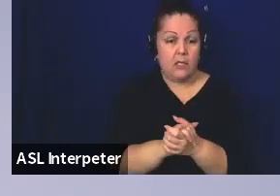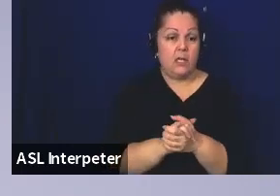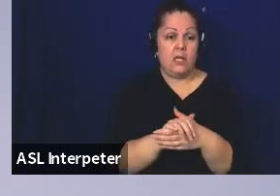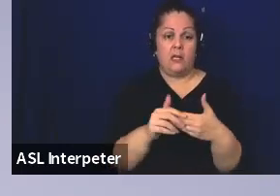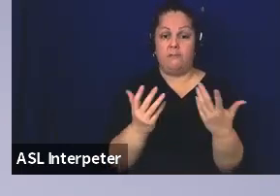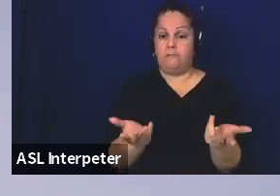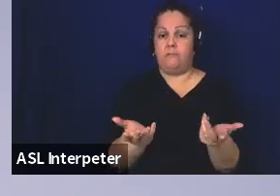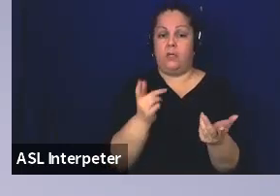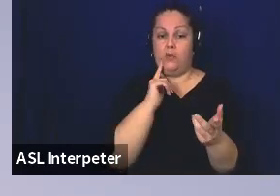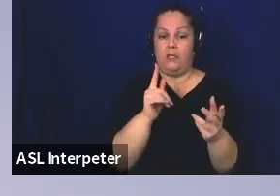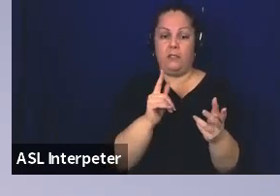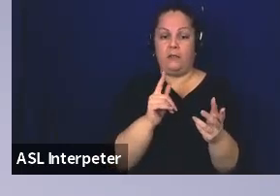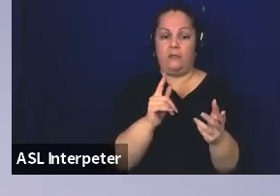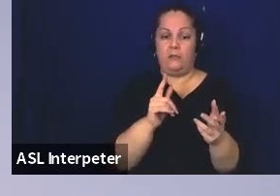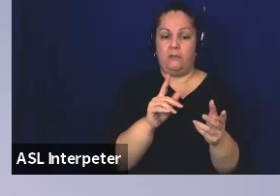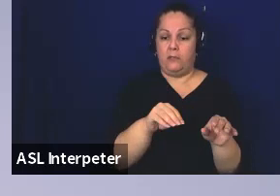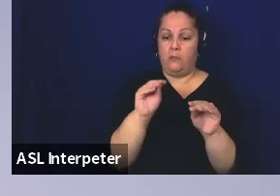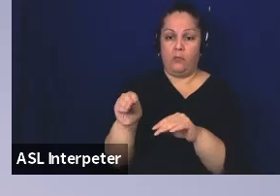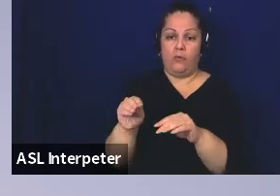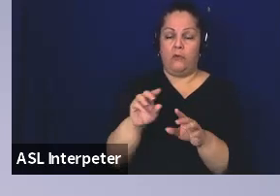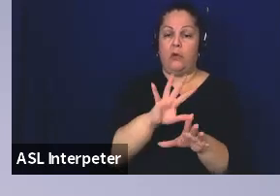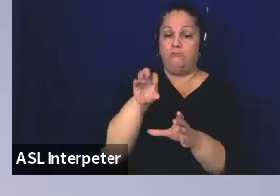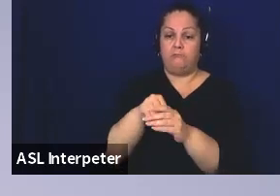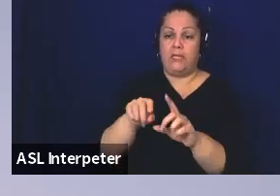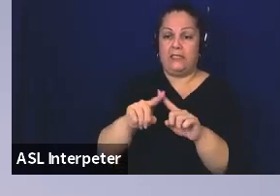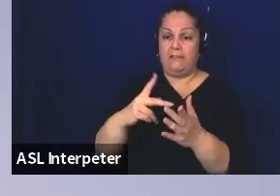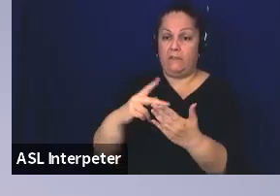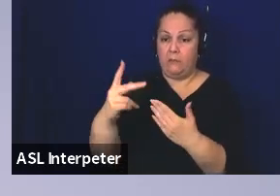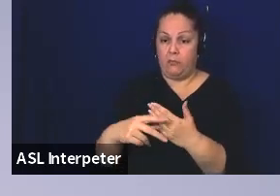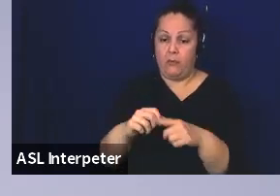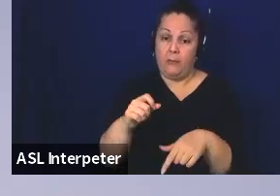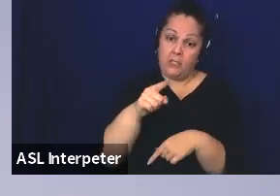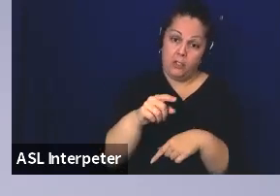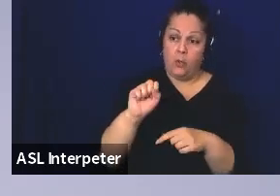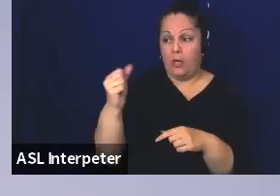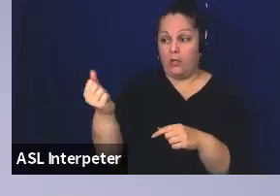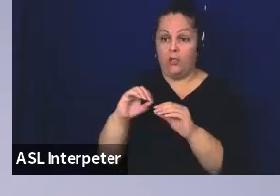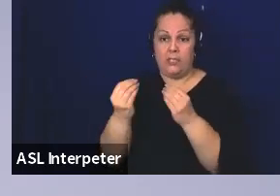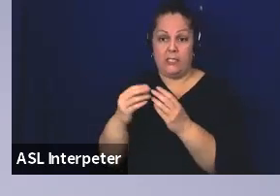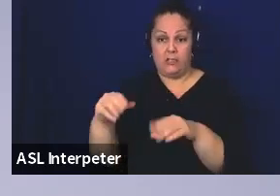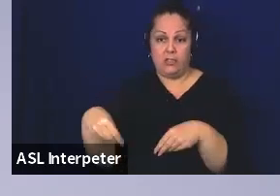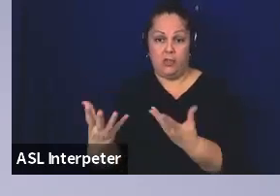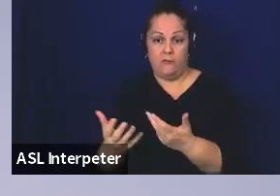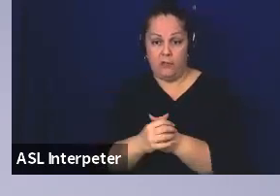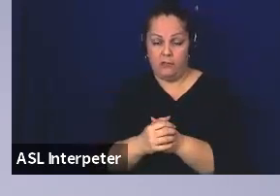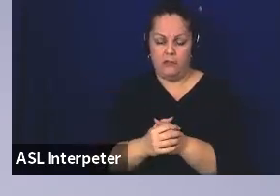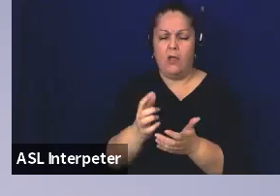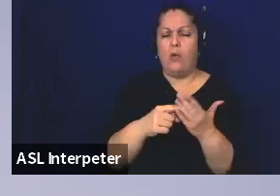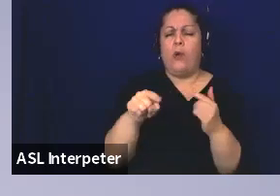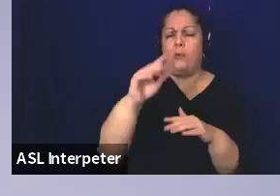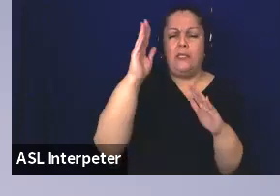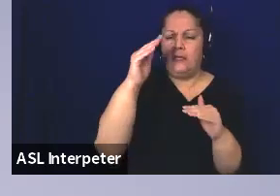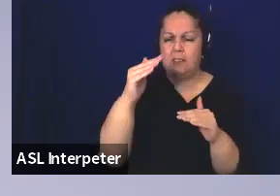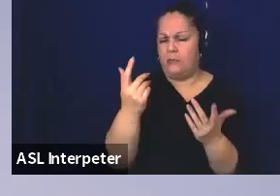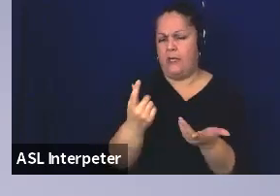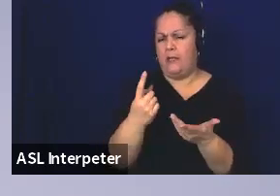be moving into another program that you or another stakeholder is offering? What should they be expecting, and what things